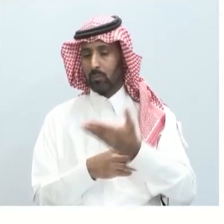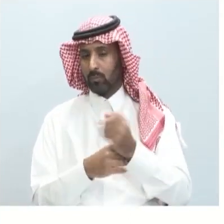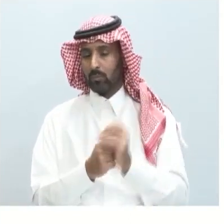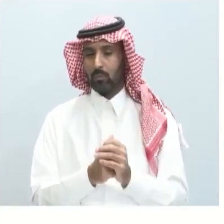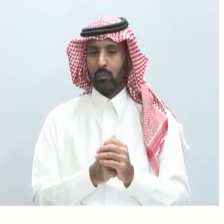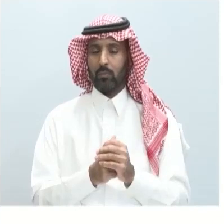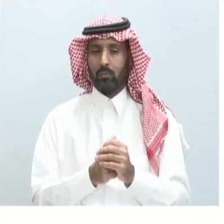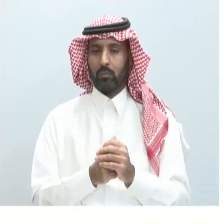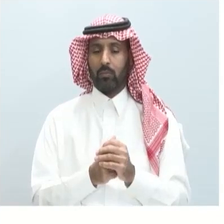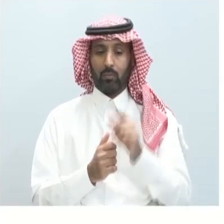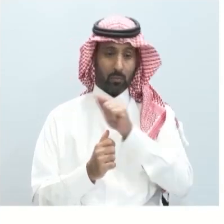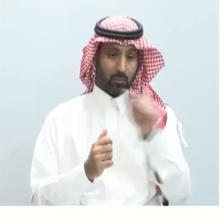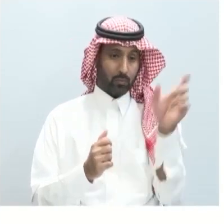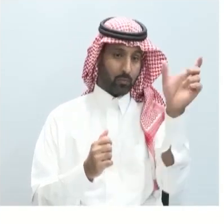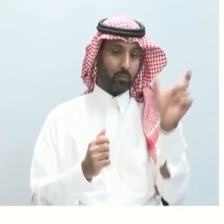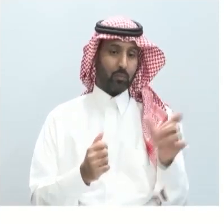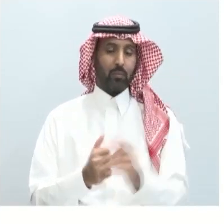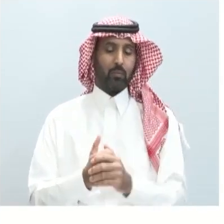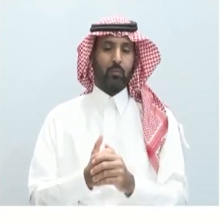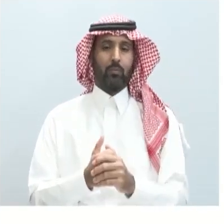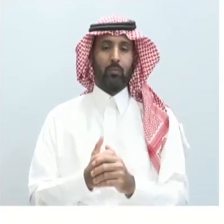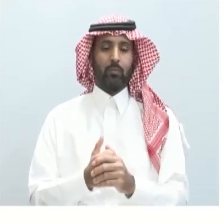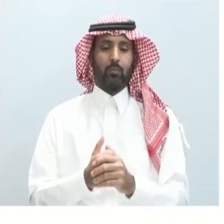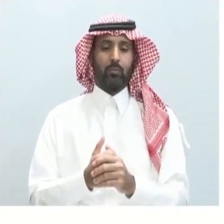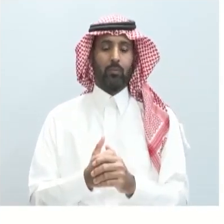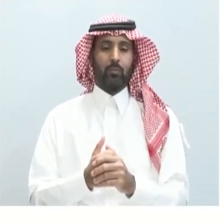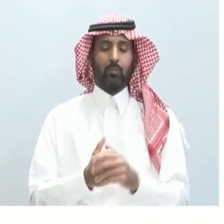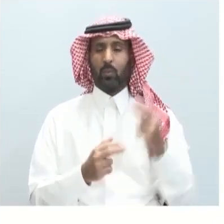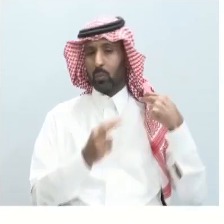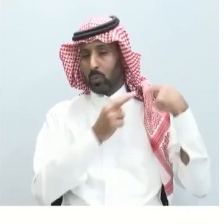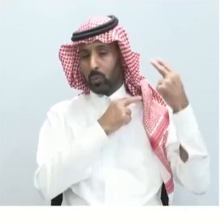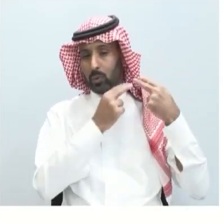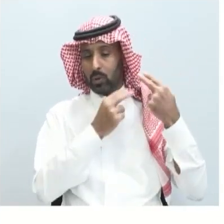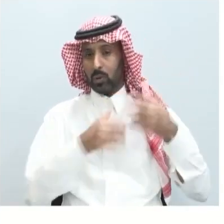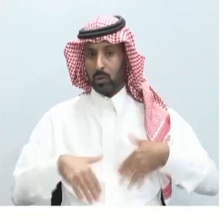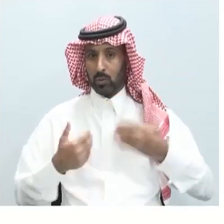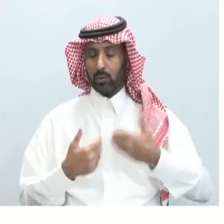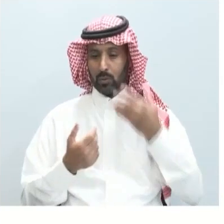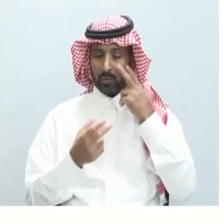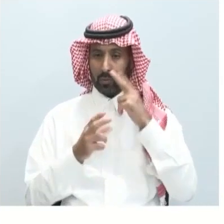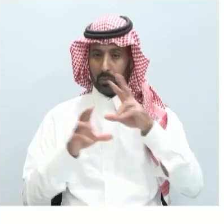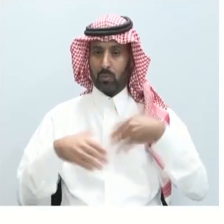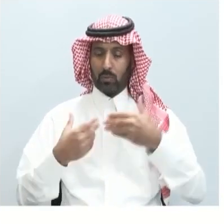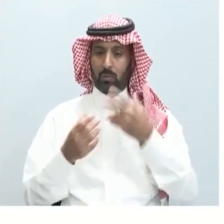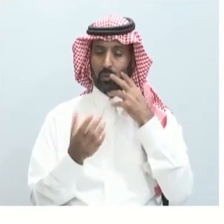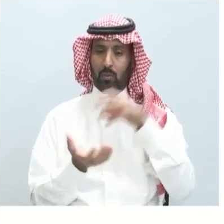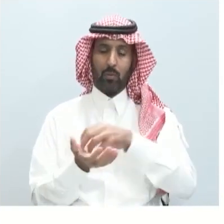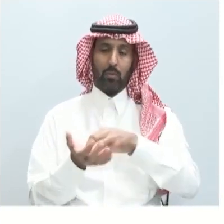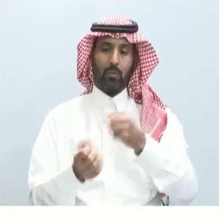So notice the underlined words here. So cultural and entertainment projects, what will they